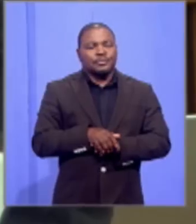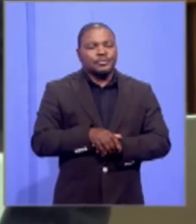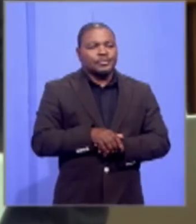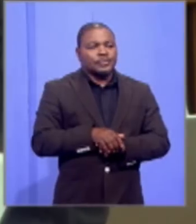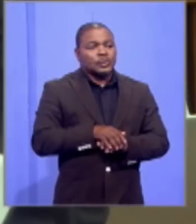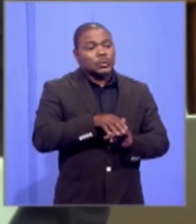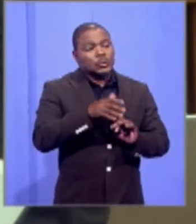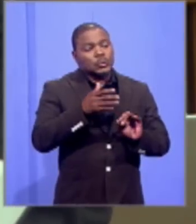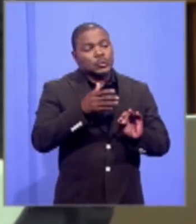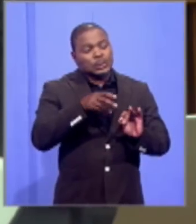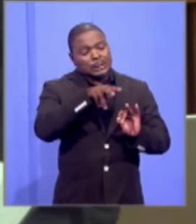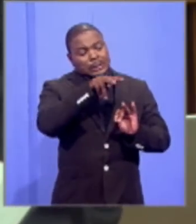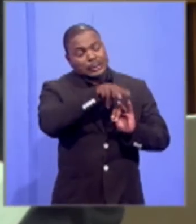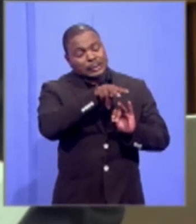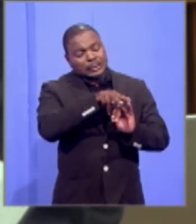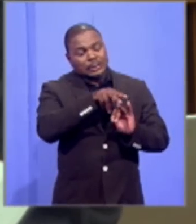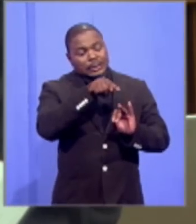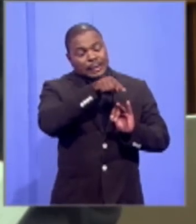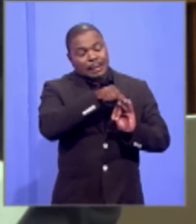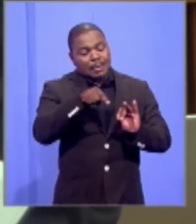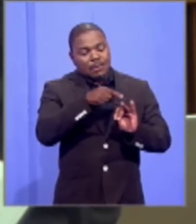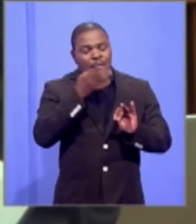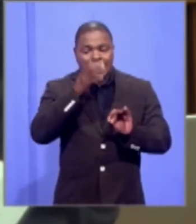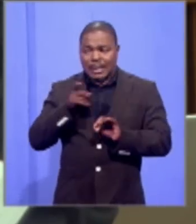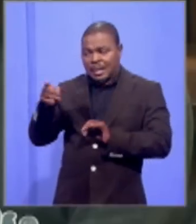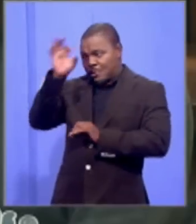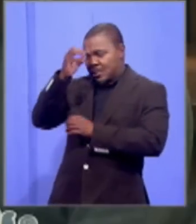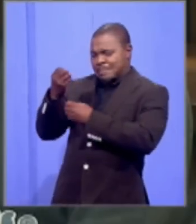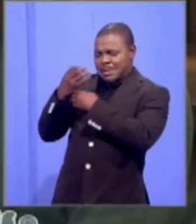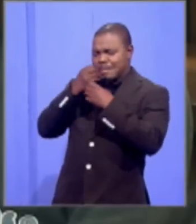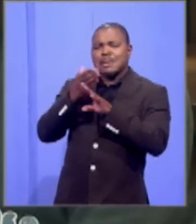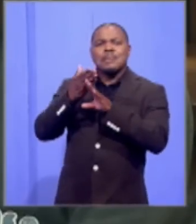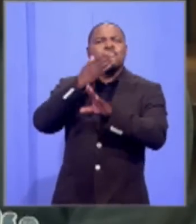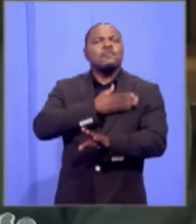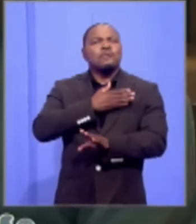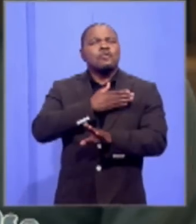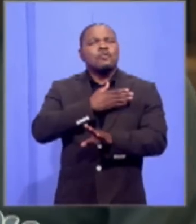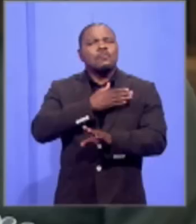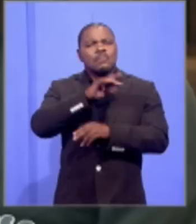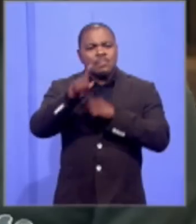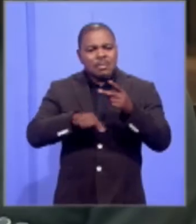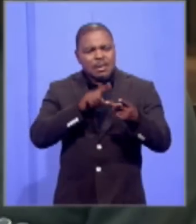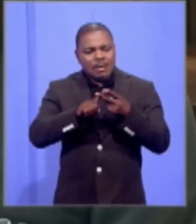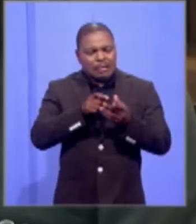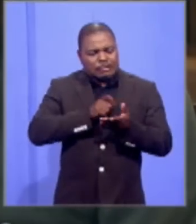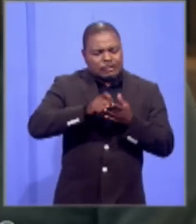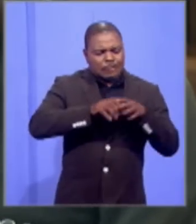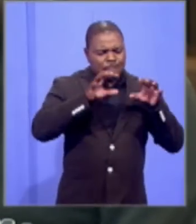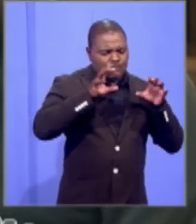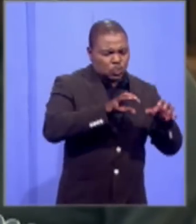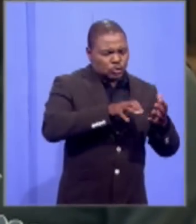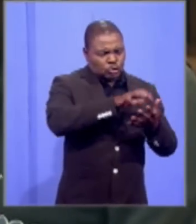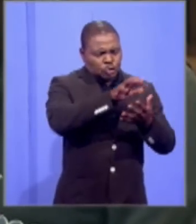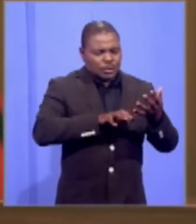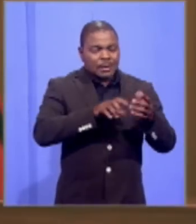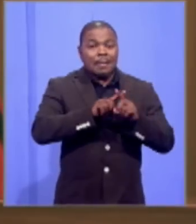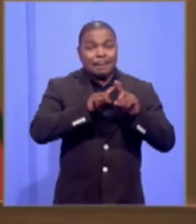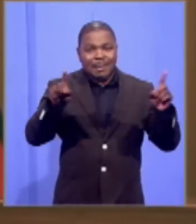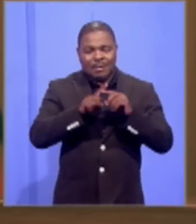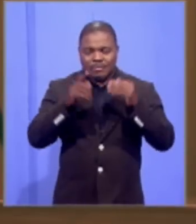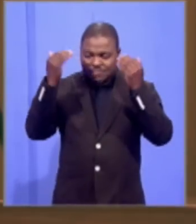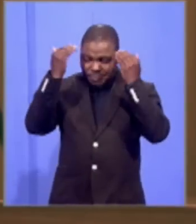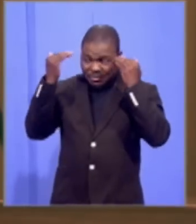ba bethilwe ba tlaišitšwe pele ga ge ba tla ba saena di-statement tše bjale se a se boletseng